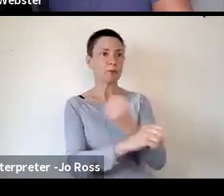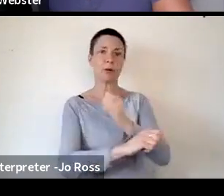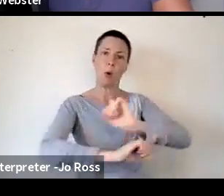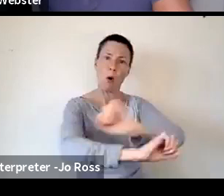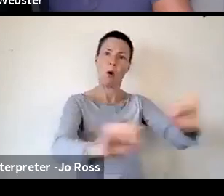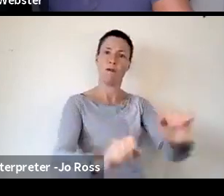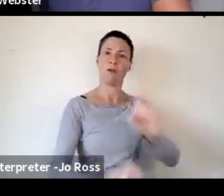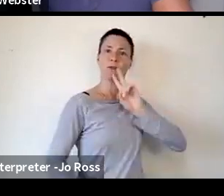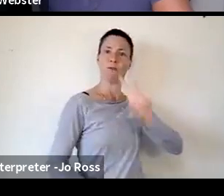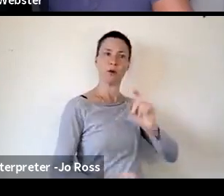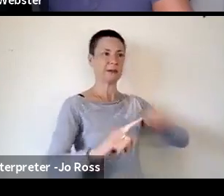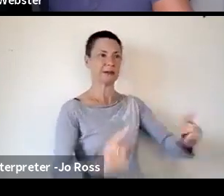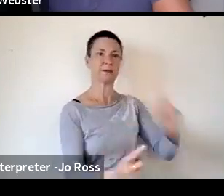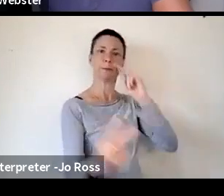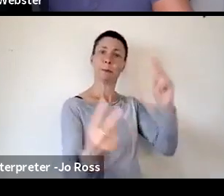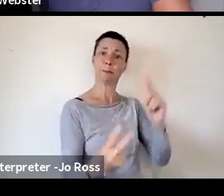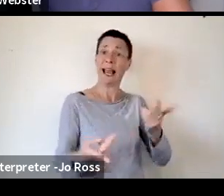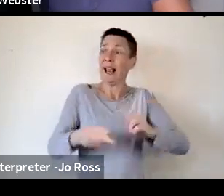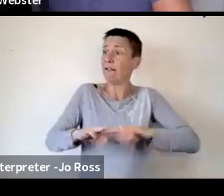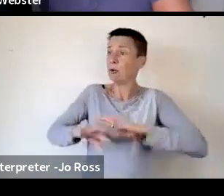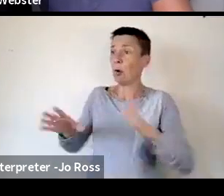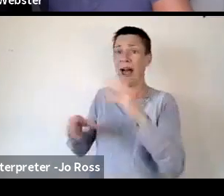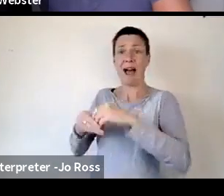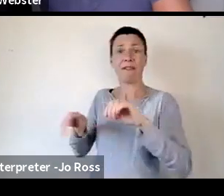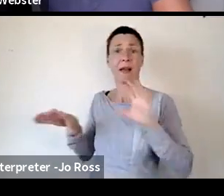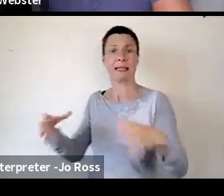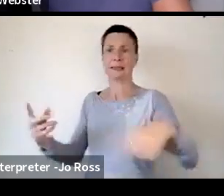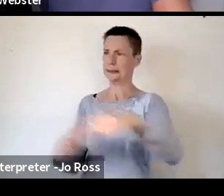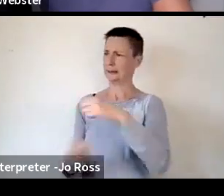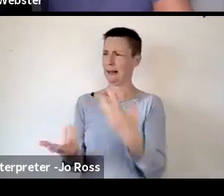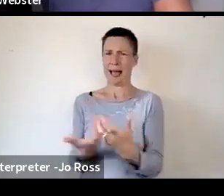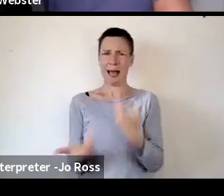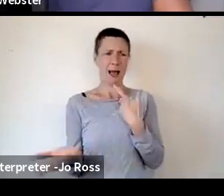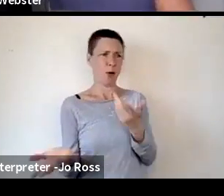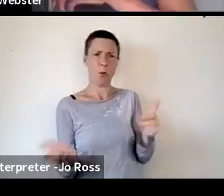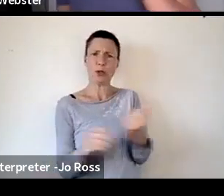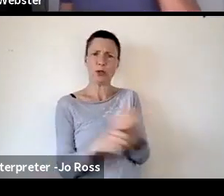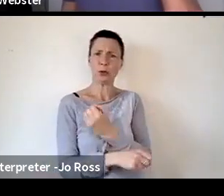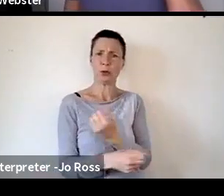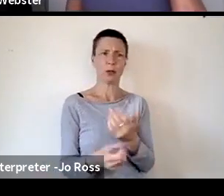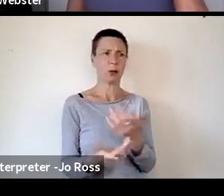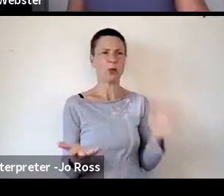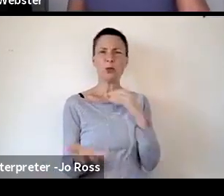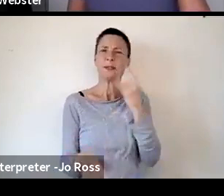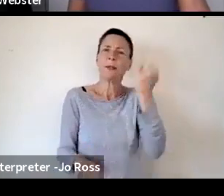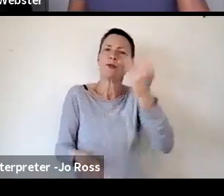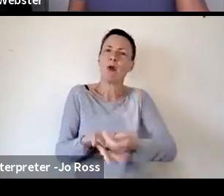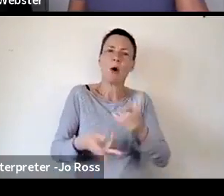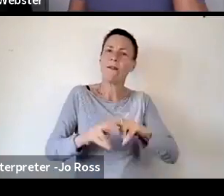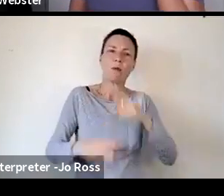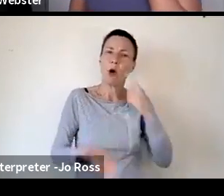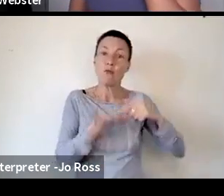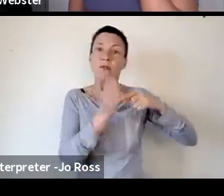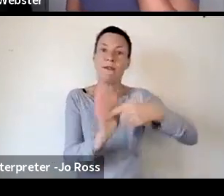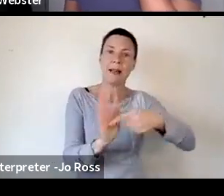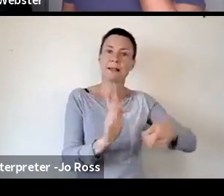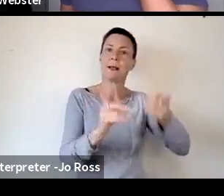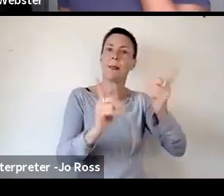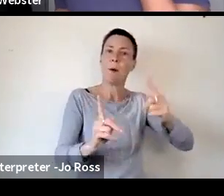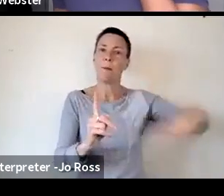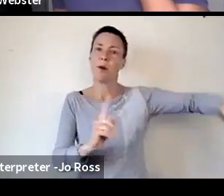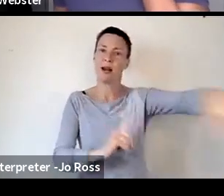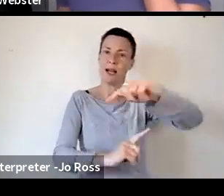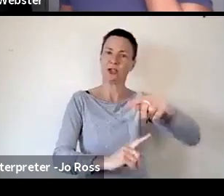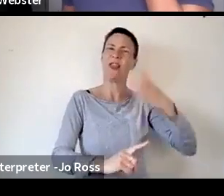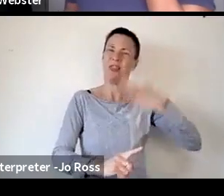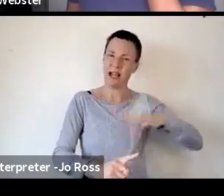those perspectives. And if you don't have that, then what are we doing? We're doing something wrong if we're not doing that. And I think that's why we need to sort of